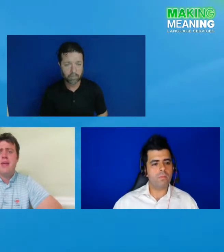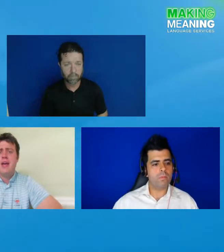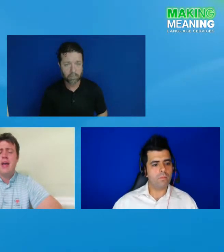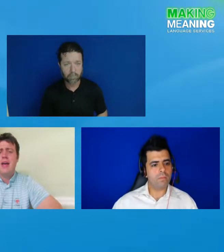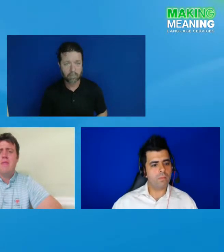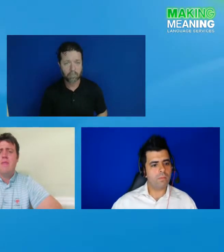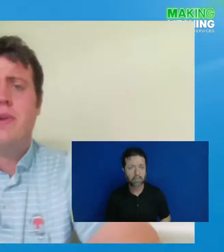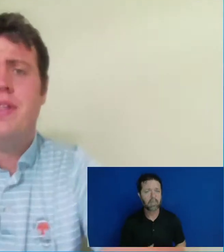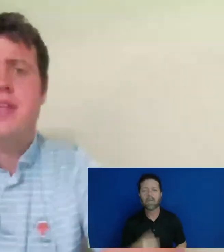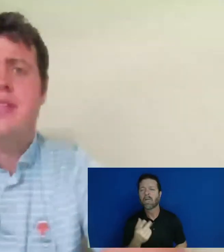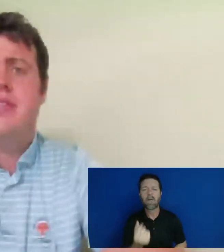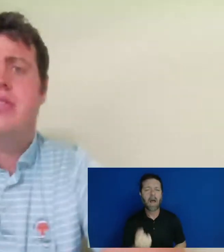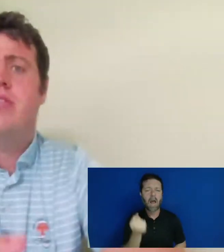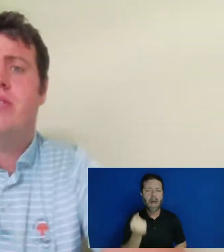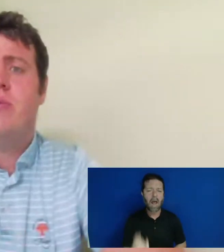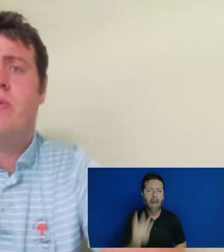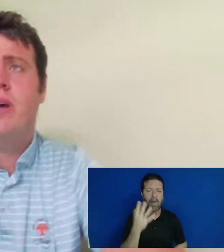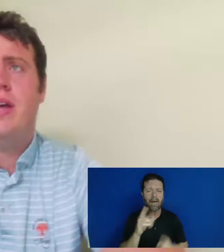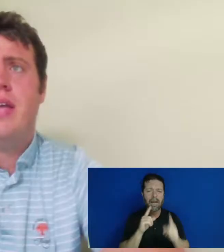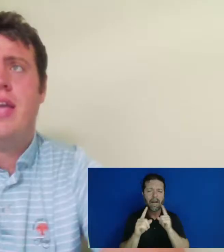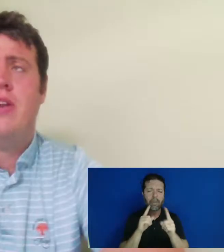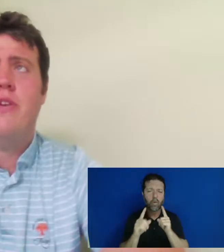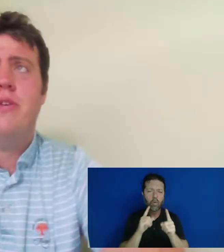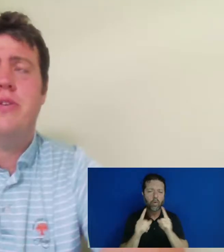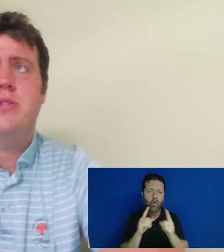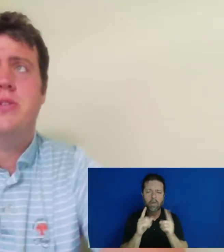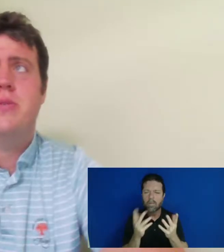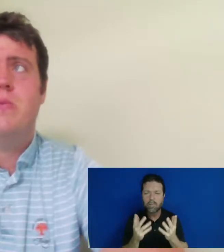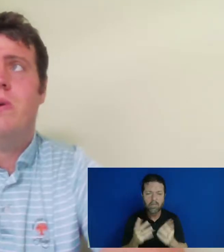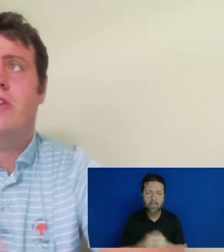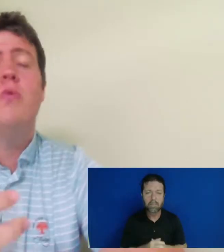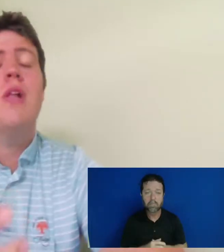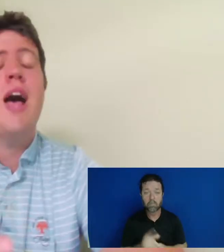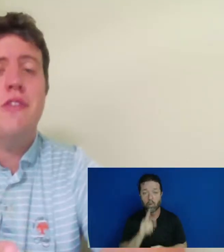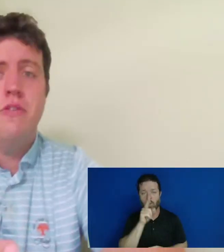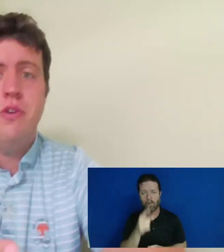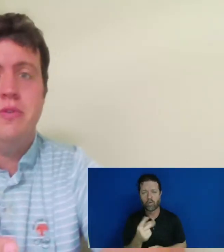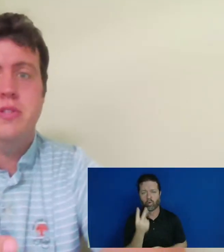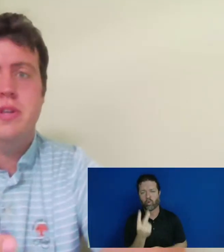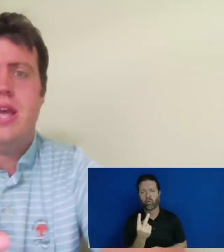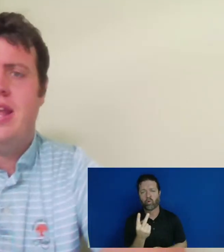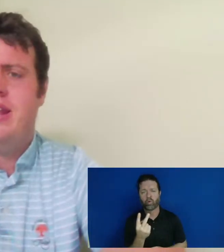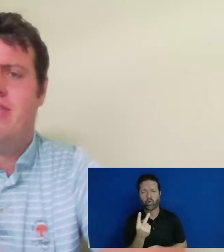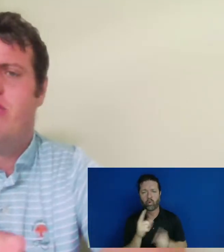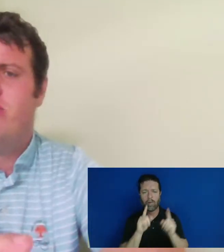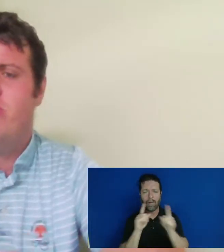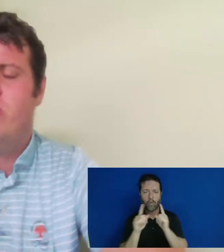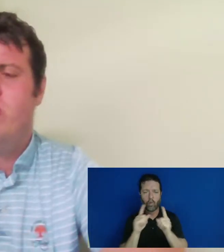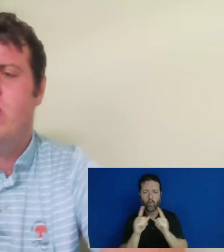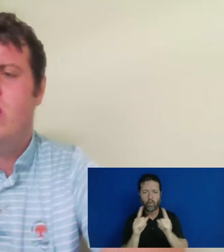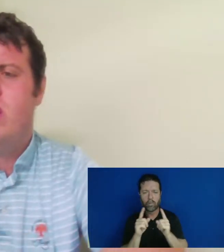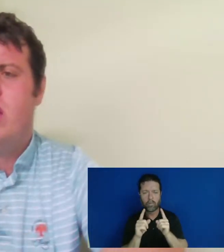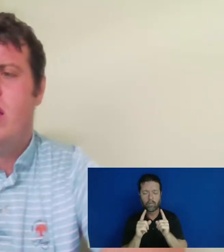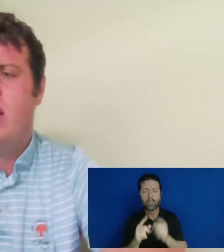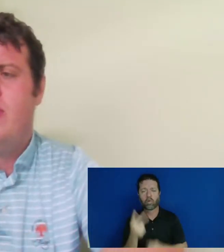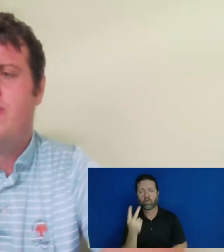Yeah, really, two two live interviews, and then